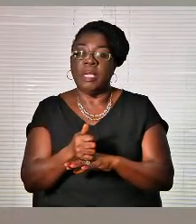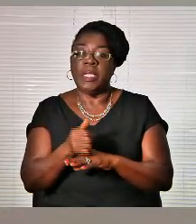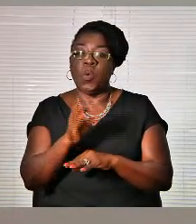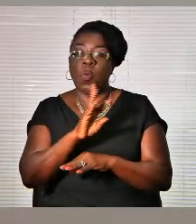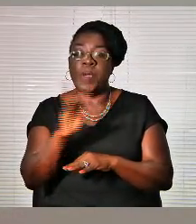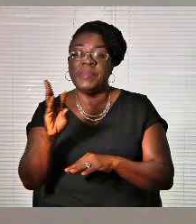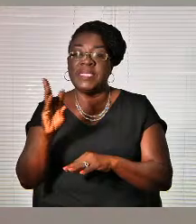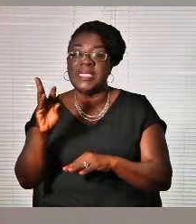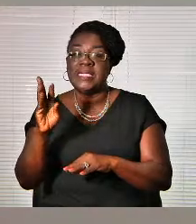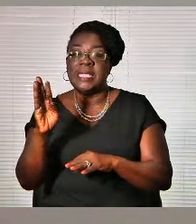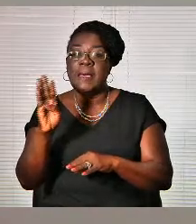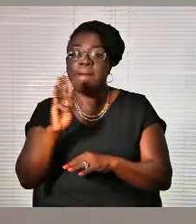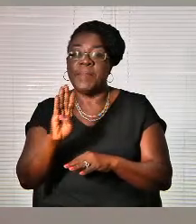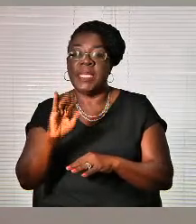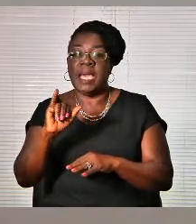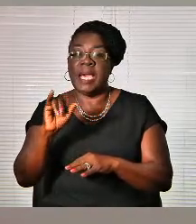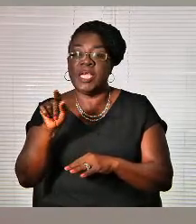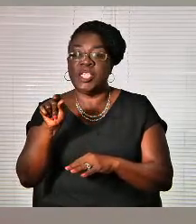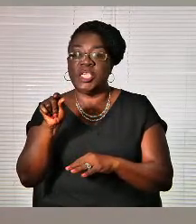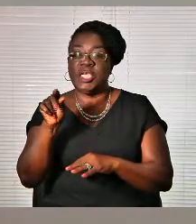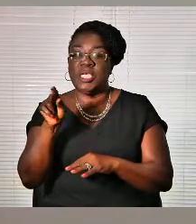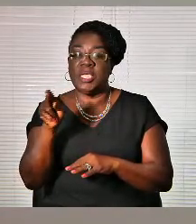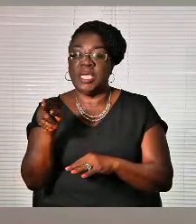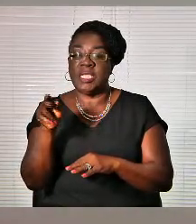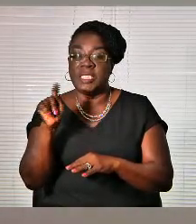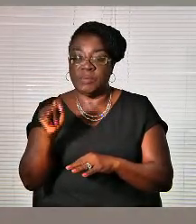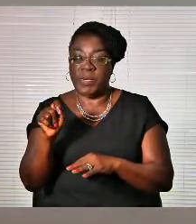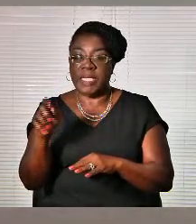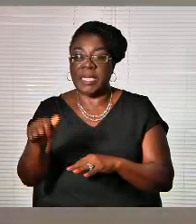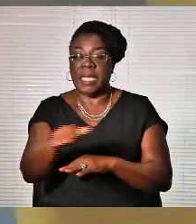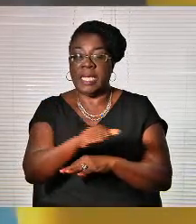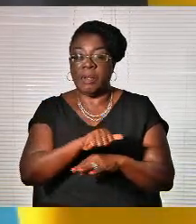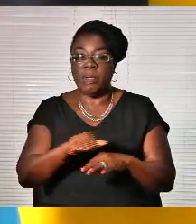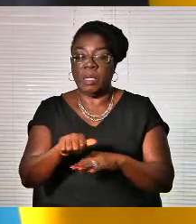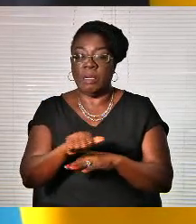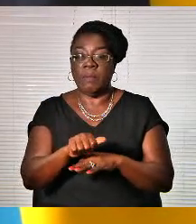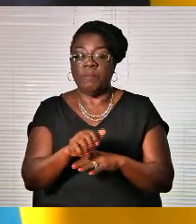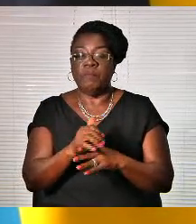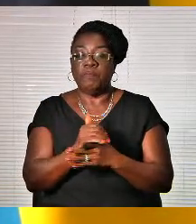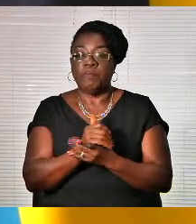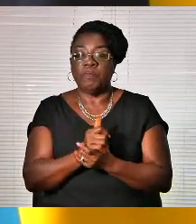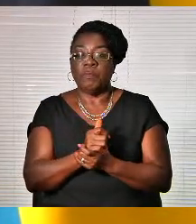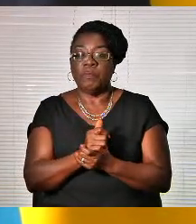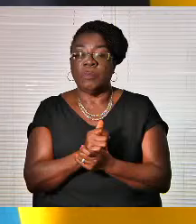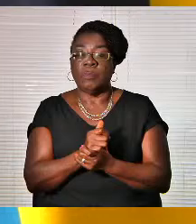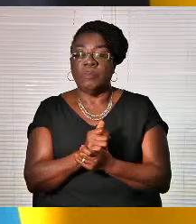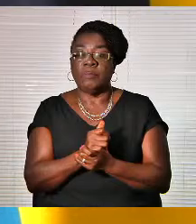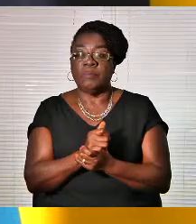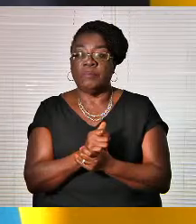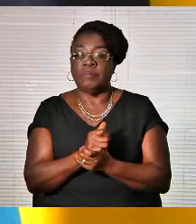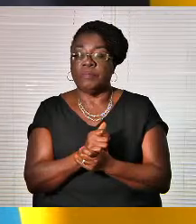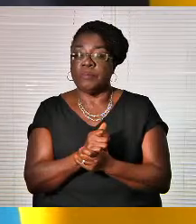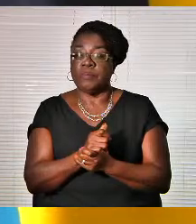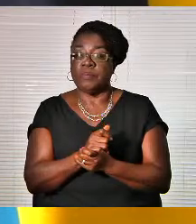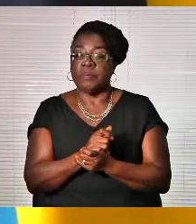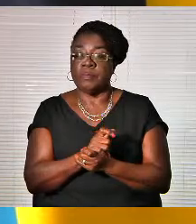area. Good afternoon, and thank you so much for your question. Thank you, Dr. Bartlett.